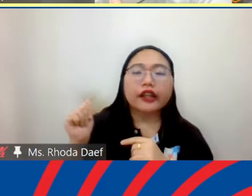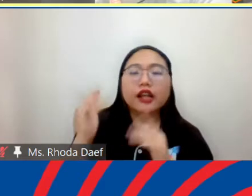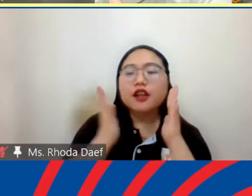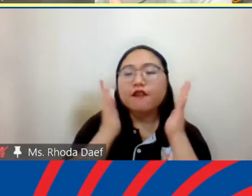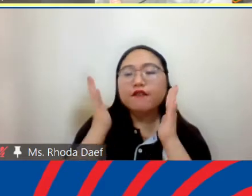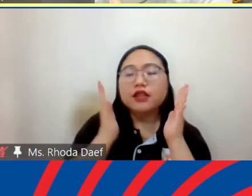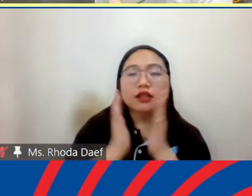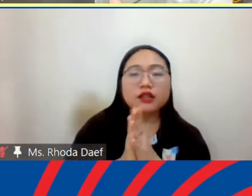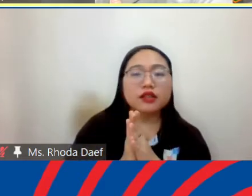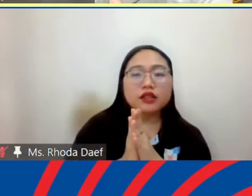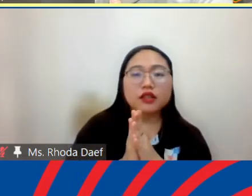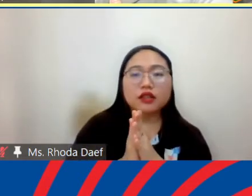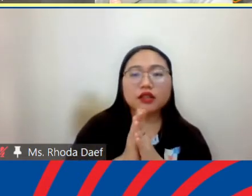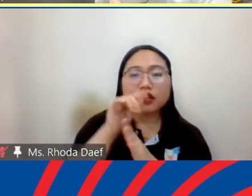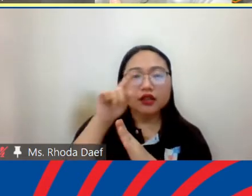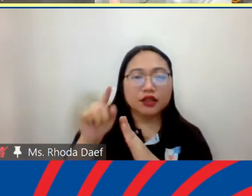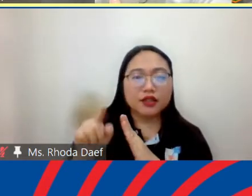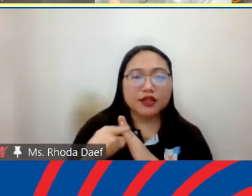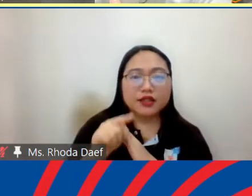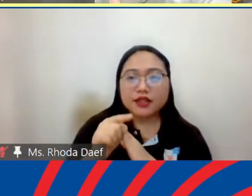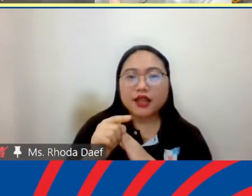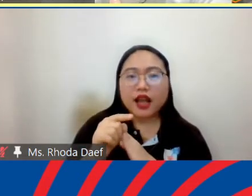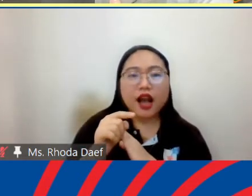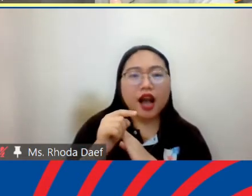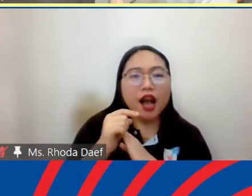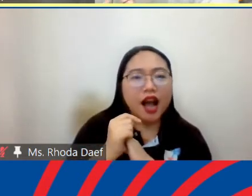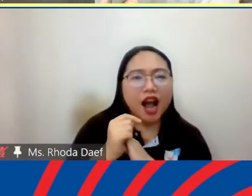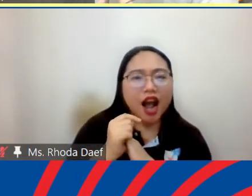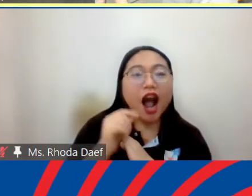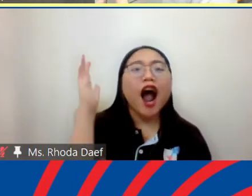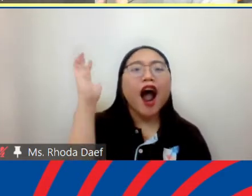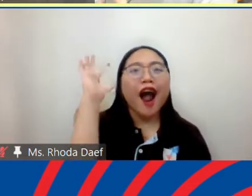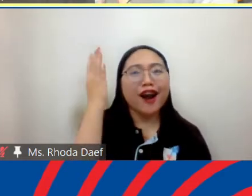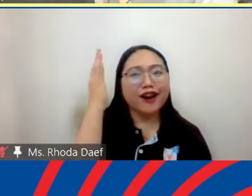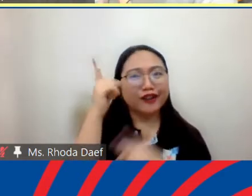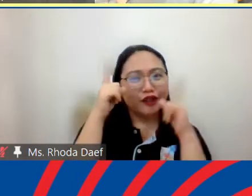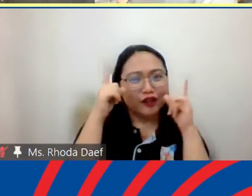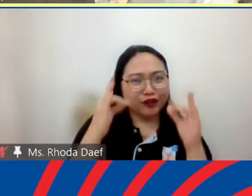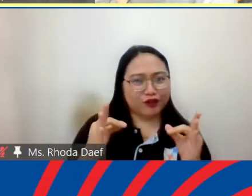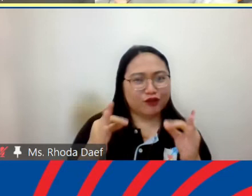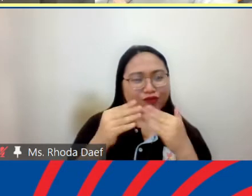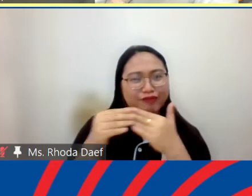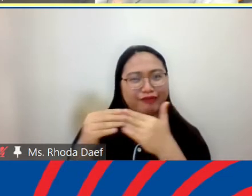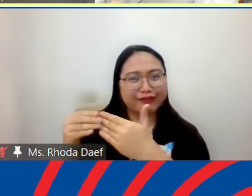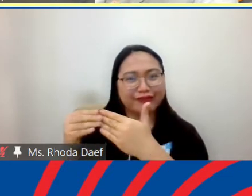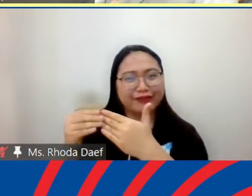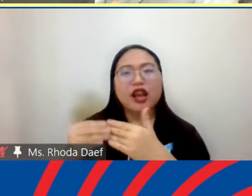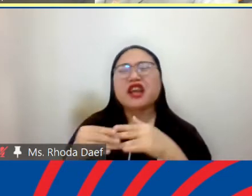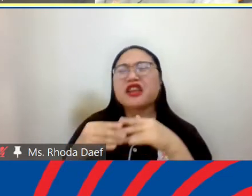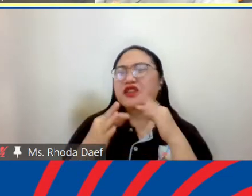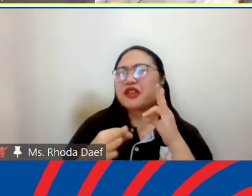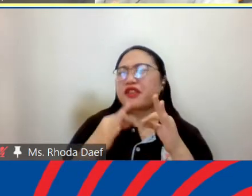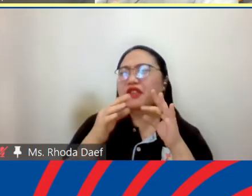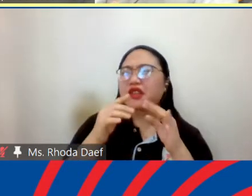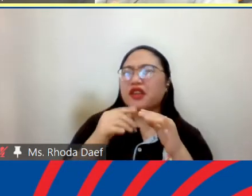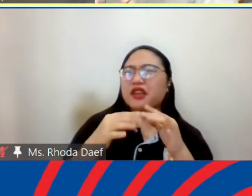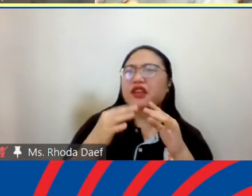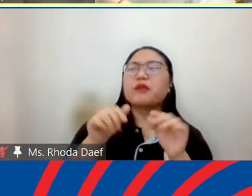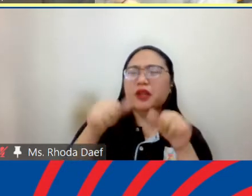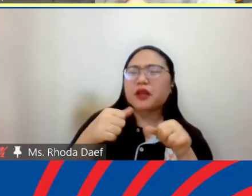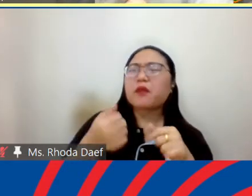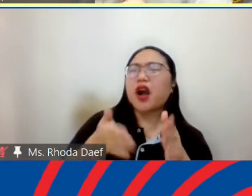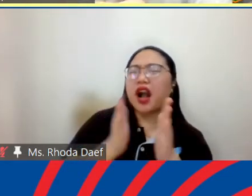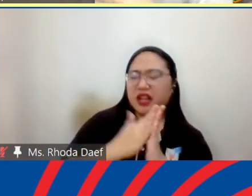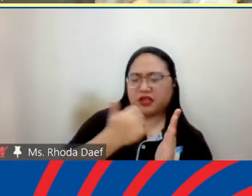a 3-decision guide, no, that you can ask yourself whether or not you can share your research data,